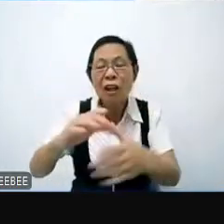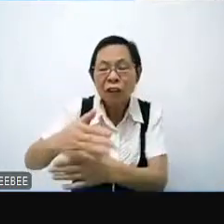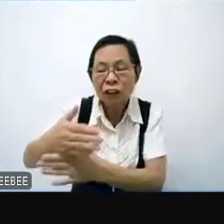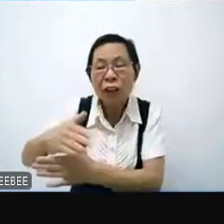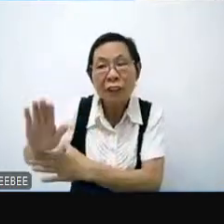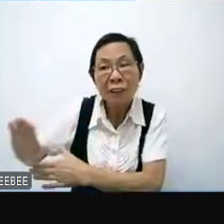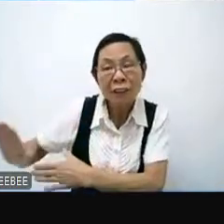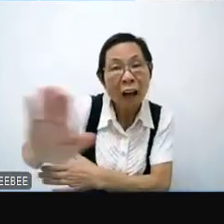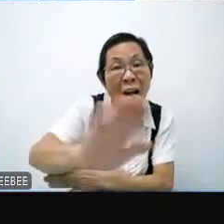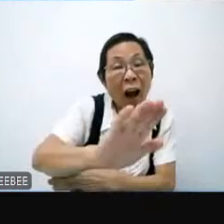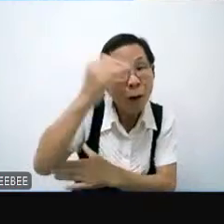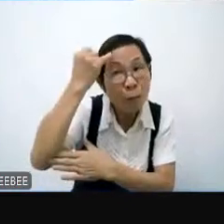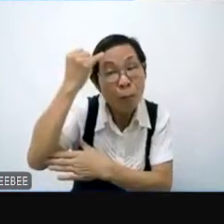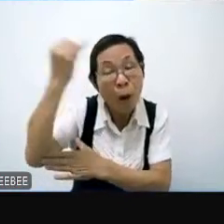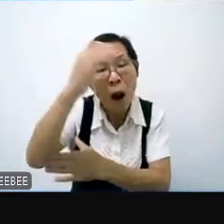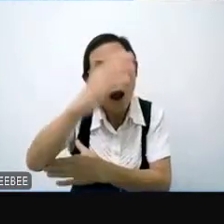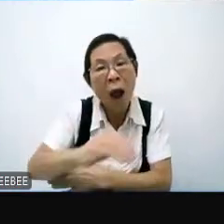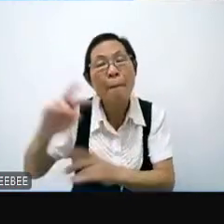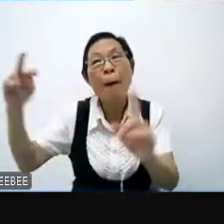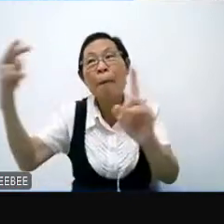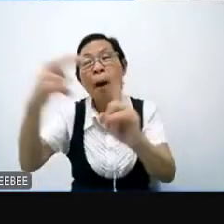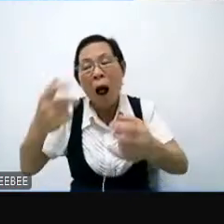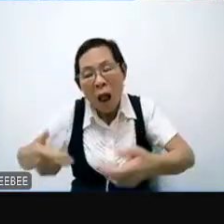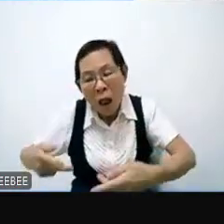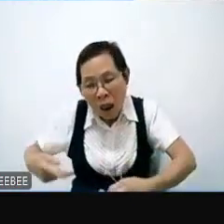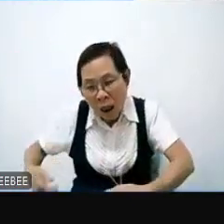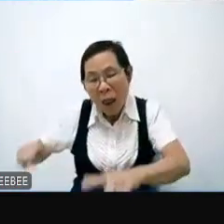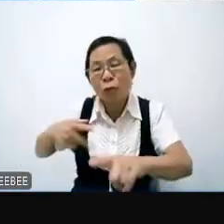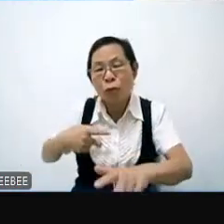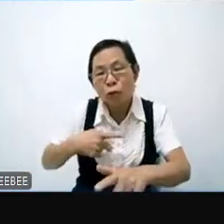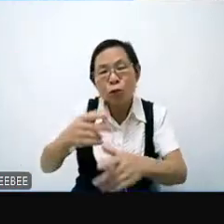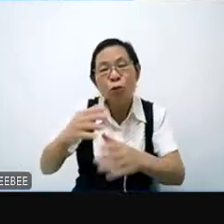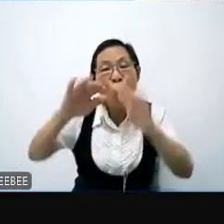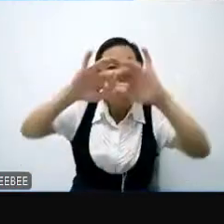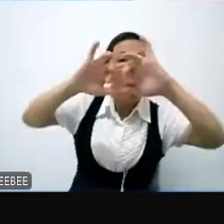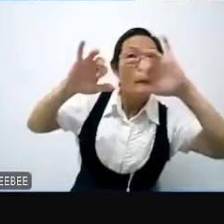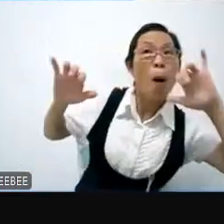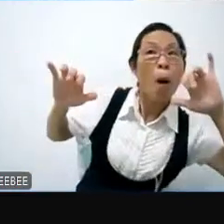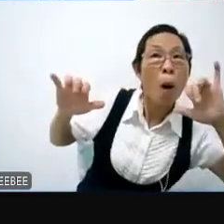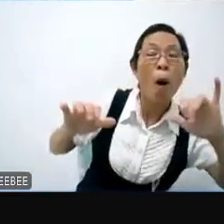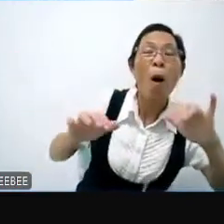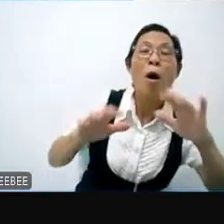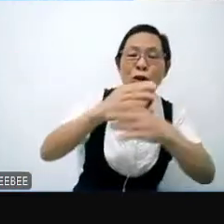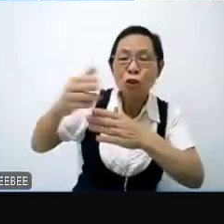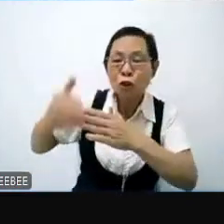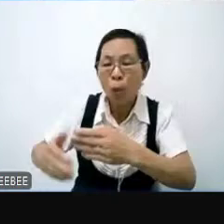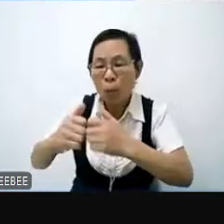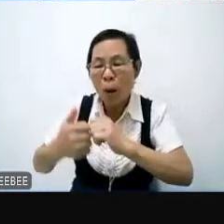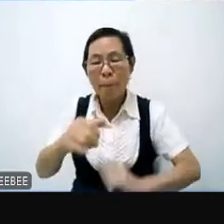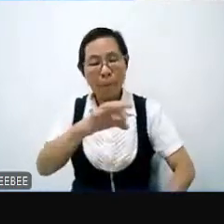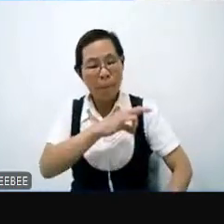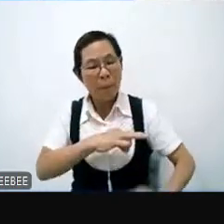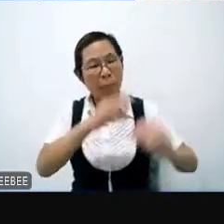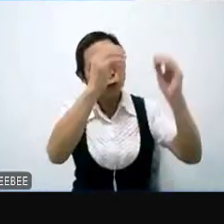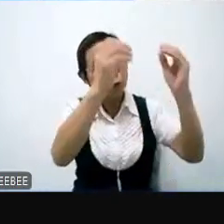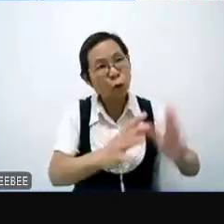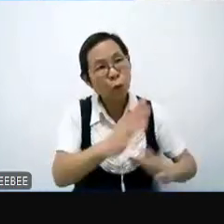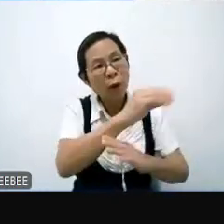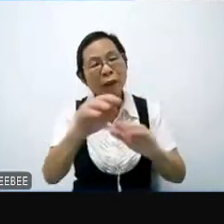practices, and which allows us to explore solutions that benefit both educators and